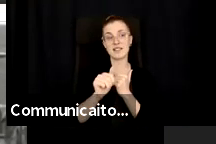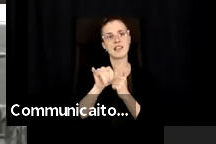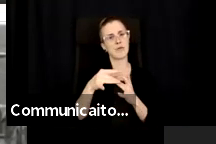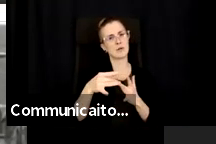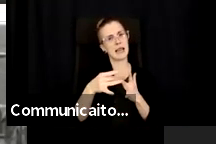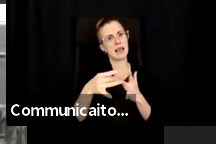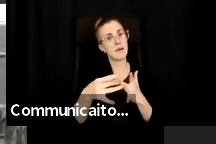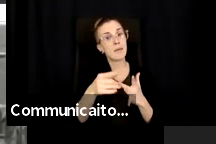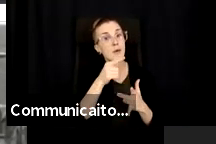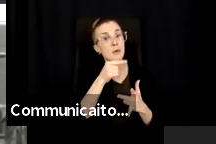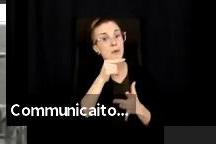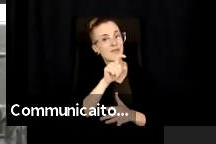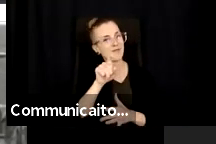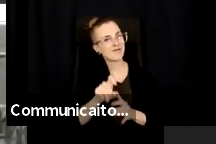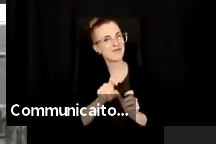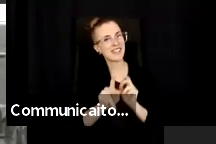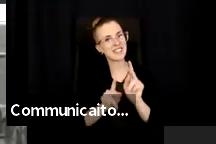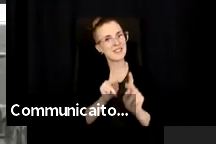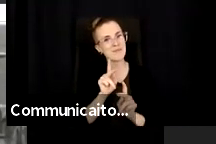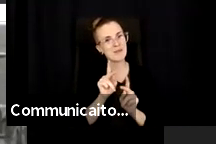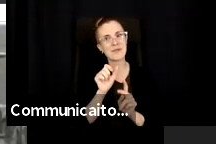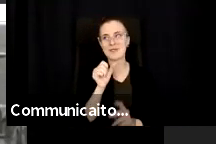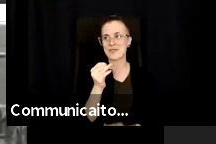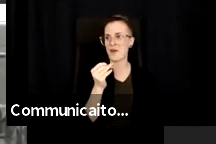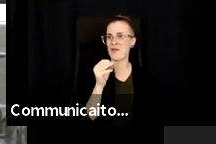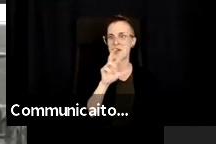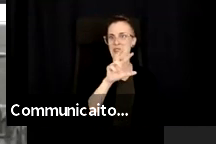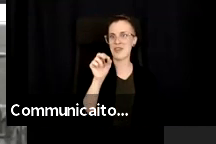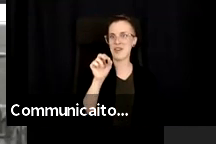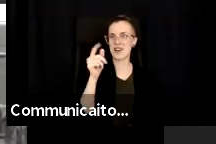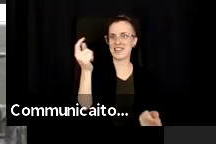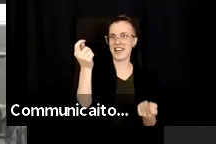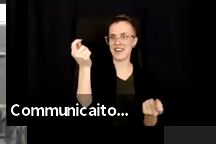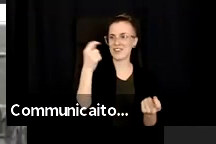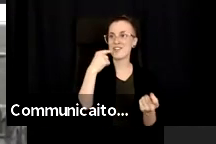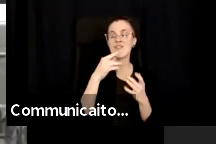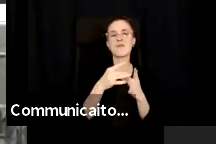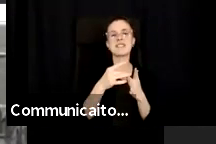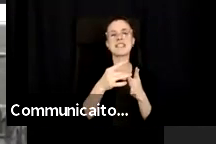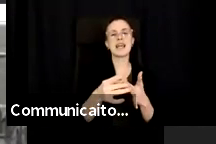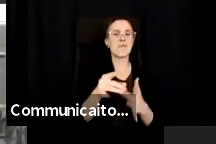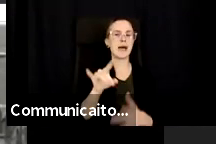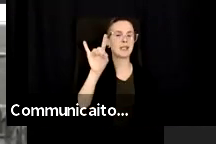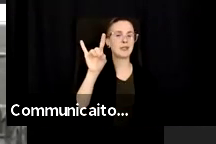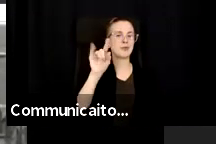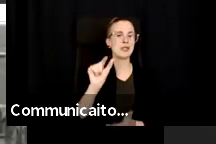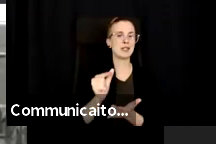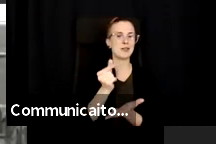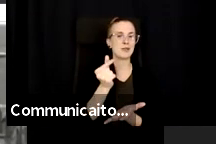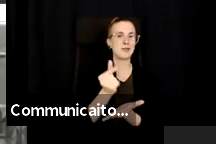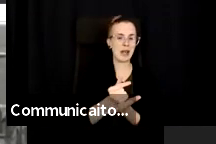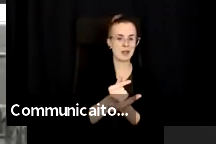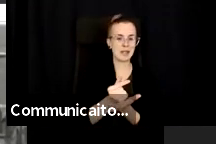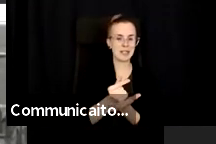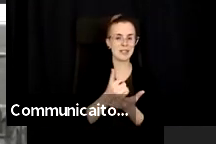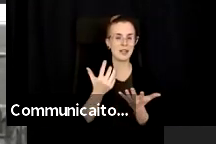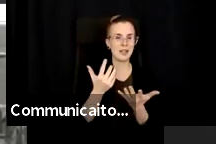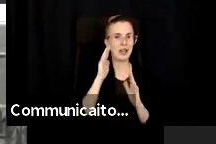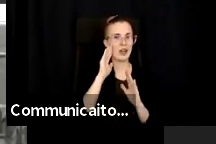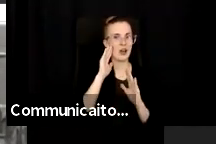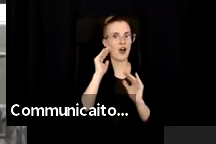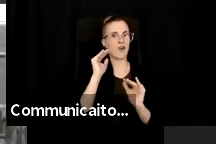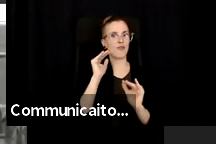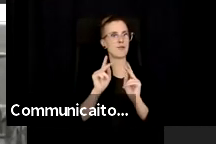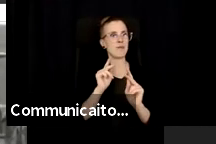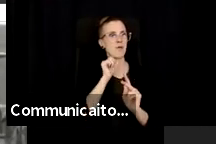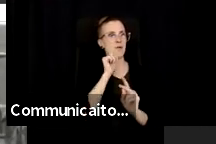that the 30th anniversary celebration was led by University of Texas graduates. And hopefully people won't think this is a conspiracy of